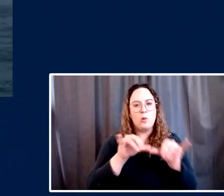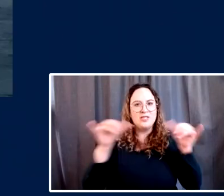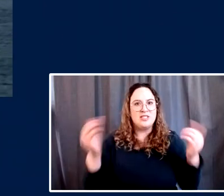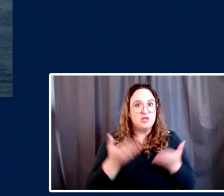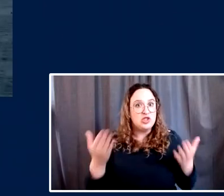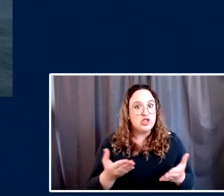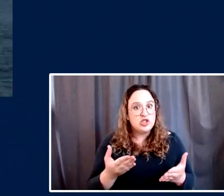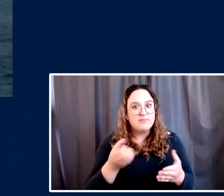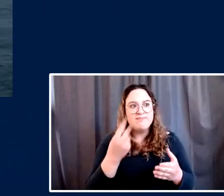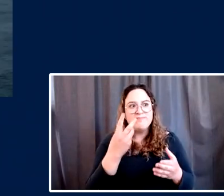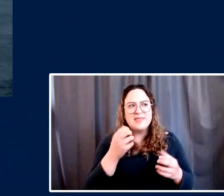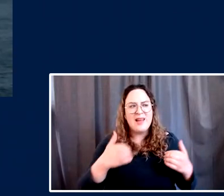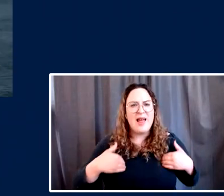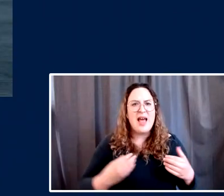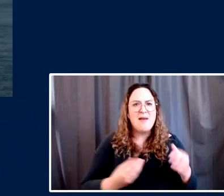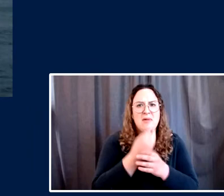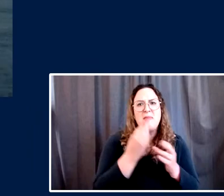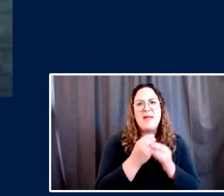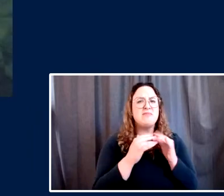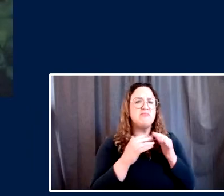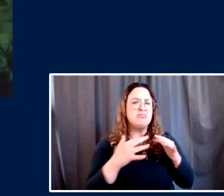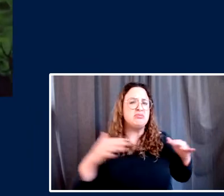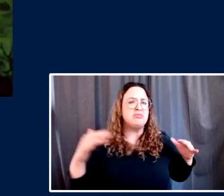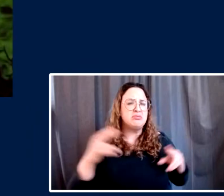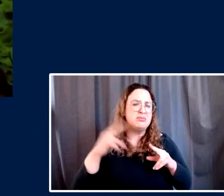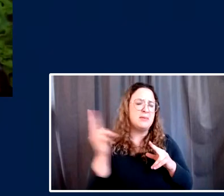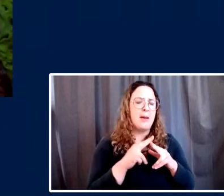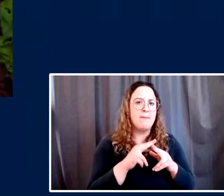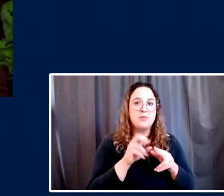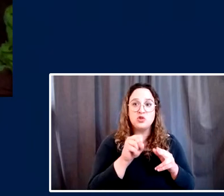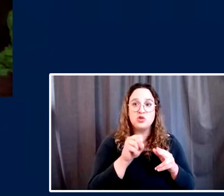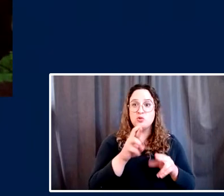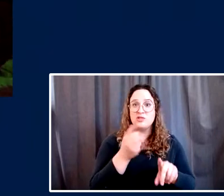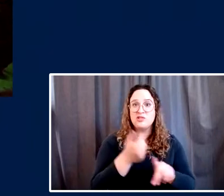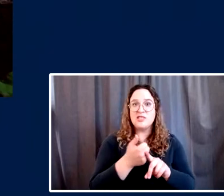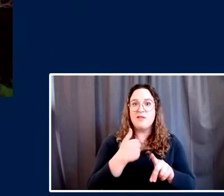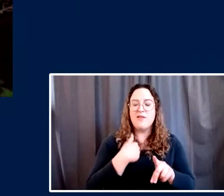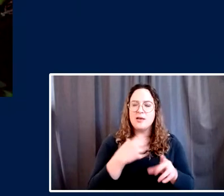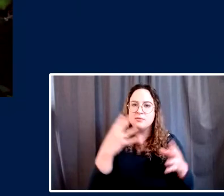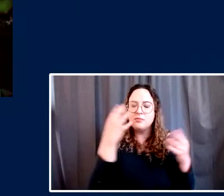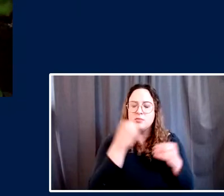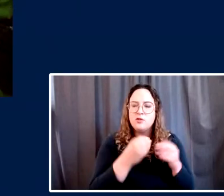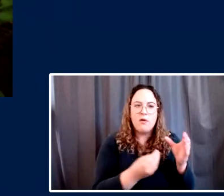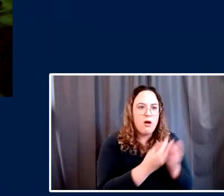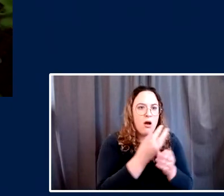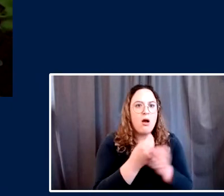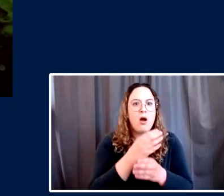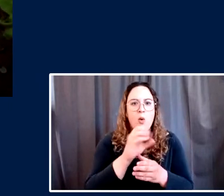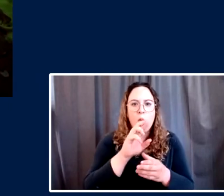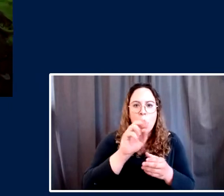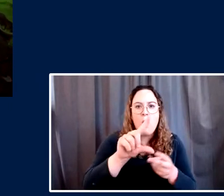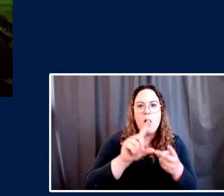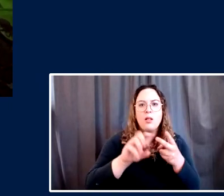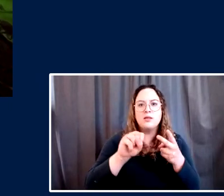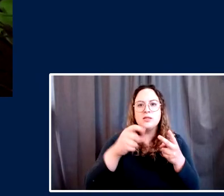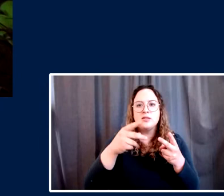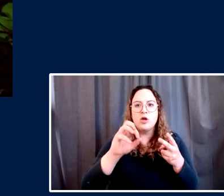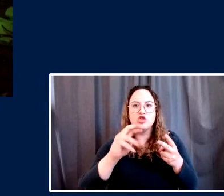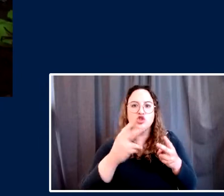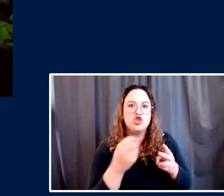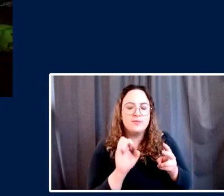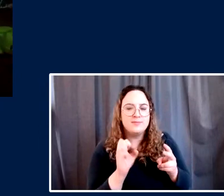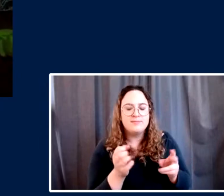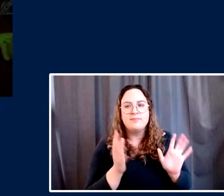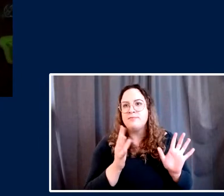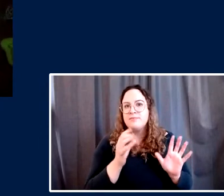of life. The coral and sponge gardens of Sur Ridge are a great example of that diversity. But we know so little. This is so exciting